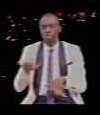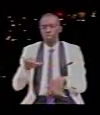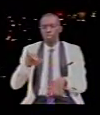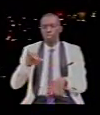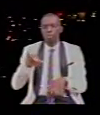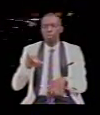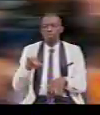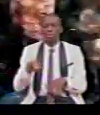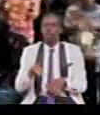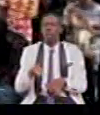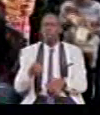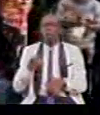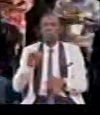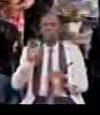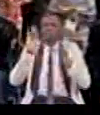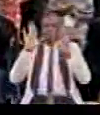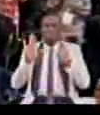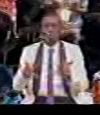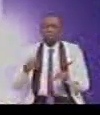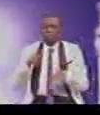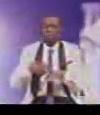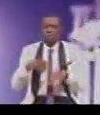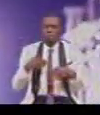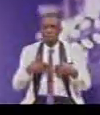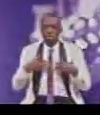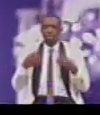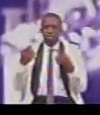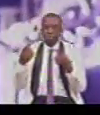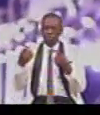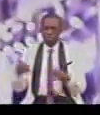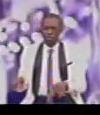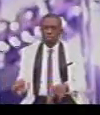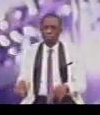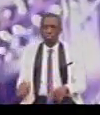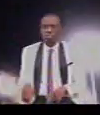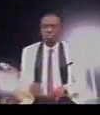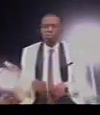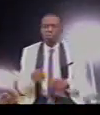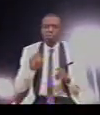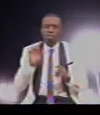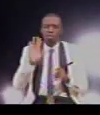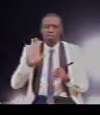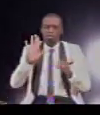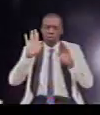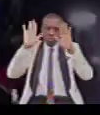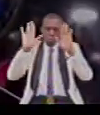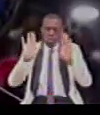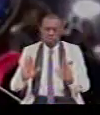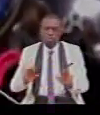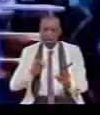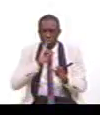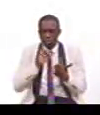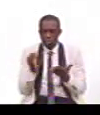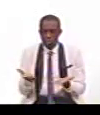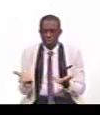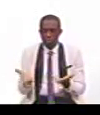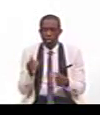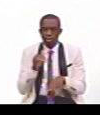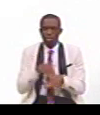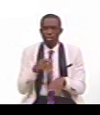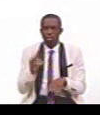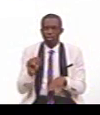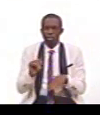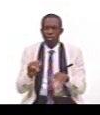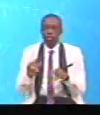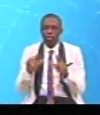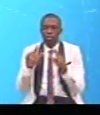time has come. Your time to encounter the God of miracles, signs, and wonders is here at the Global Crusade